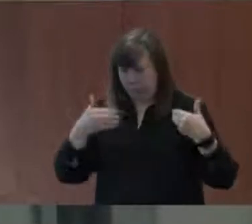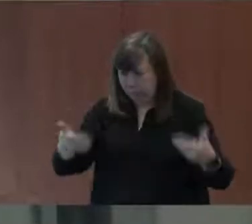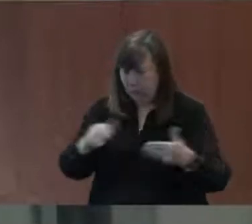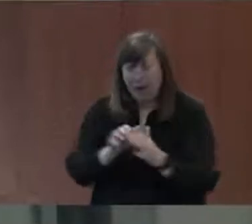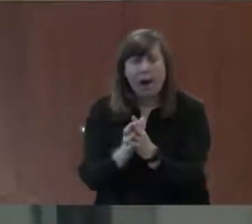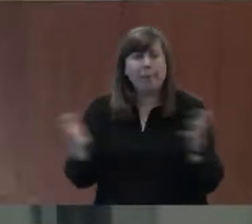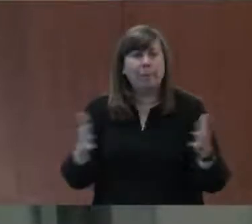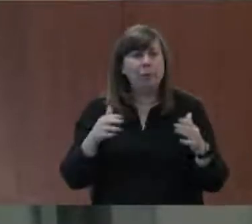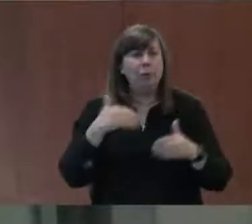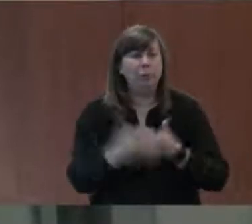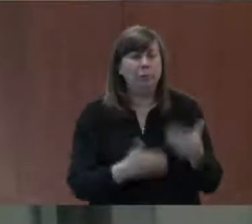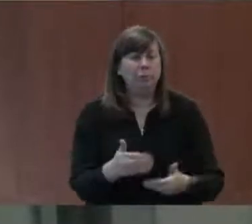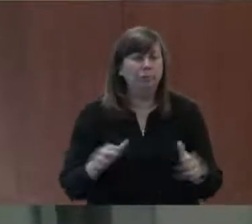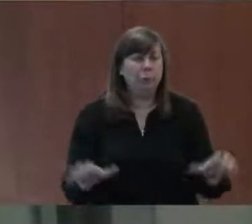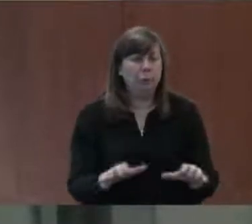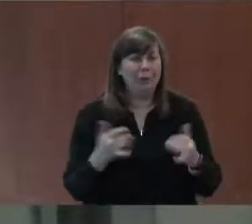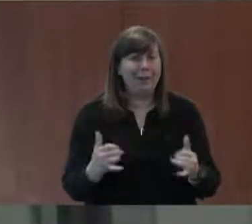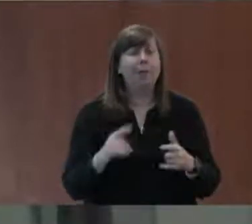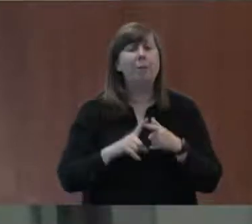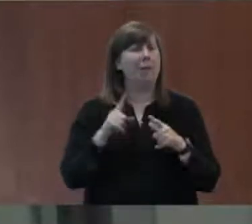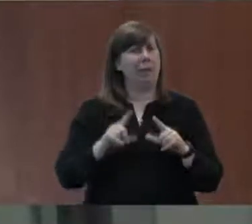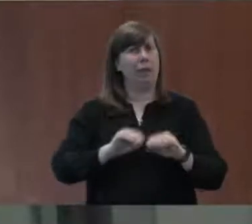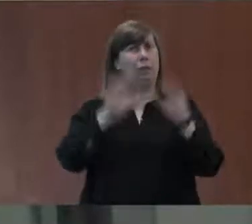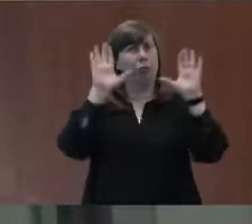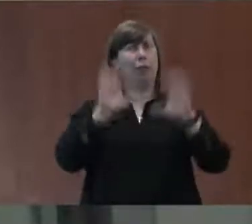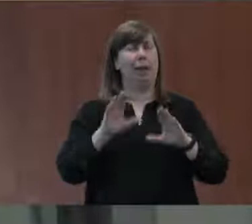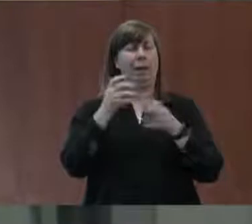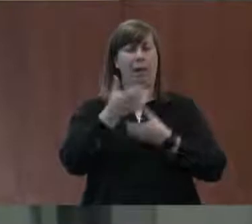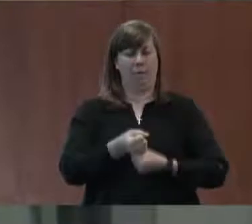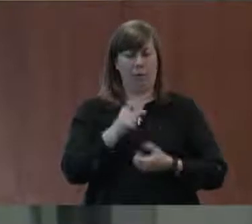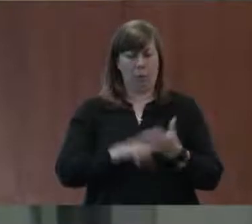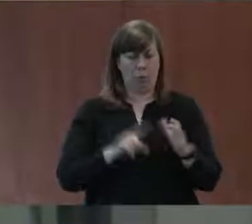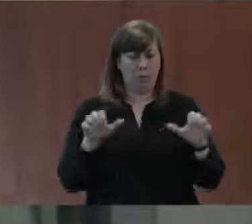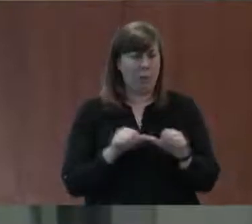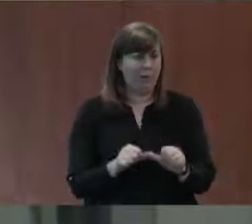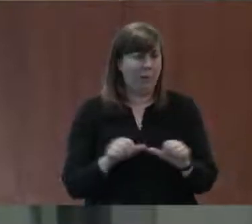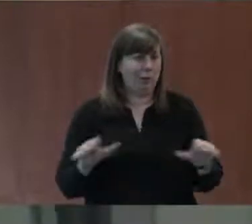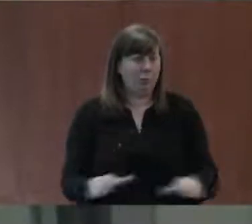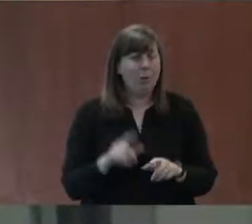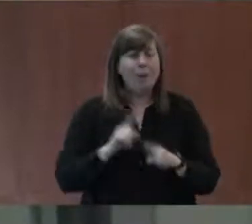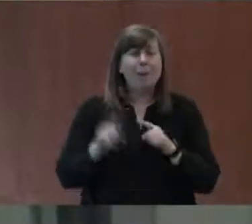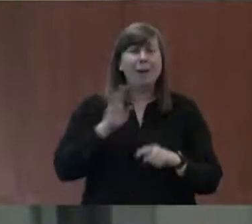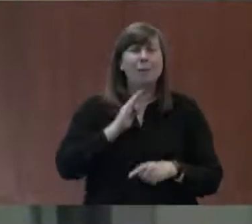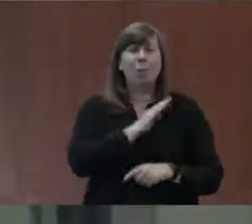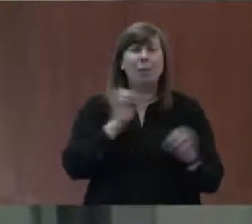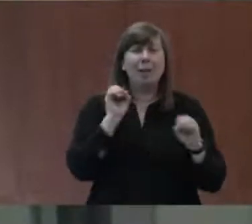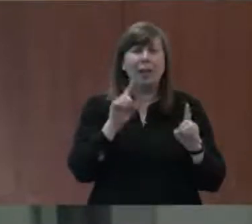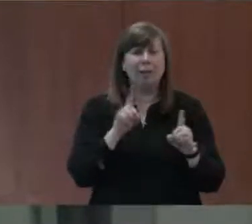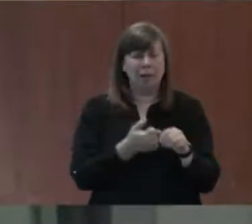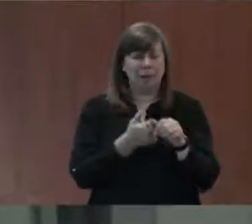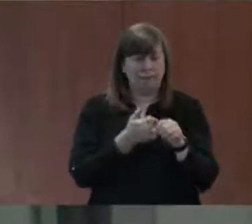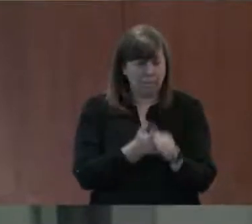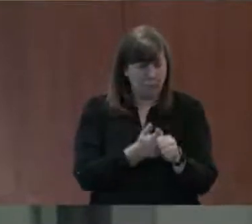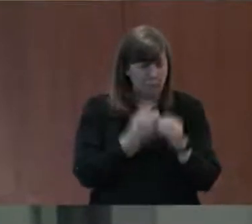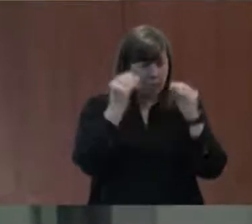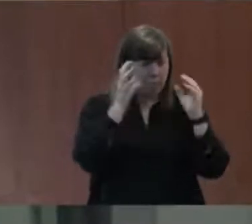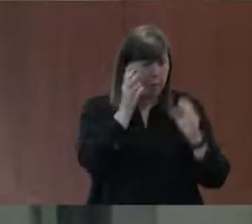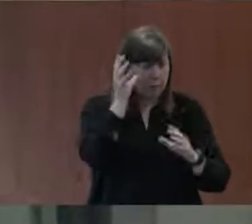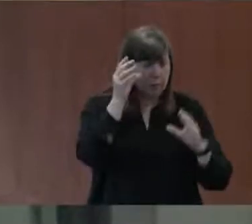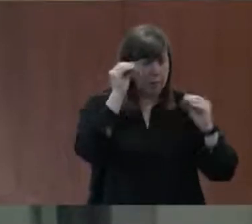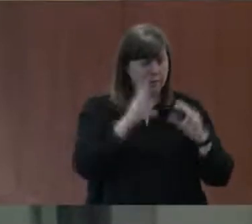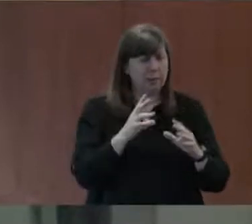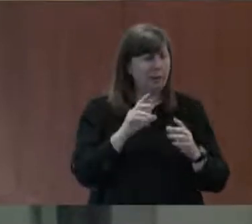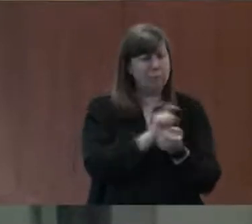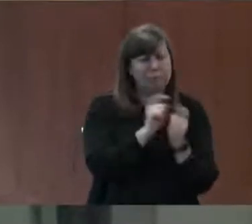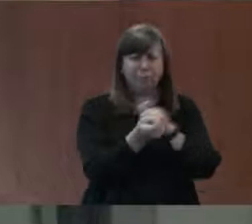far you will go now. And clearly, they have great confidence in what you will continue to do. But if boards of education follow the parents' lead, reverse